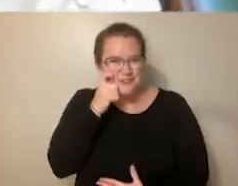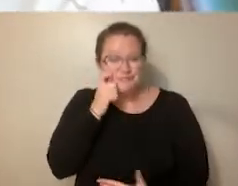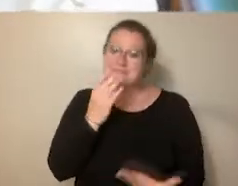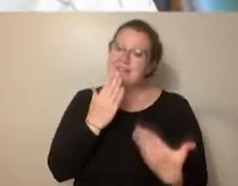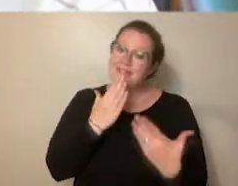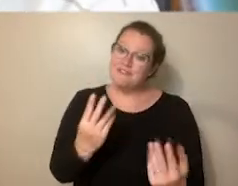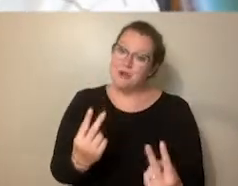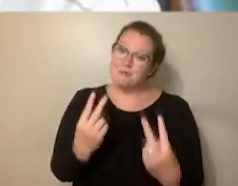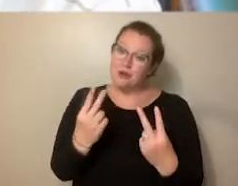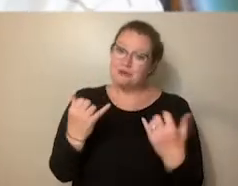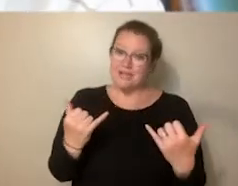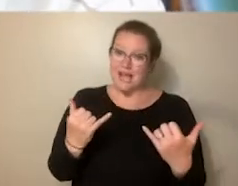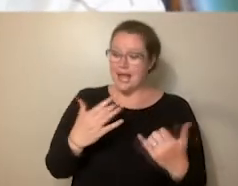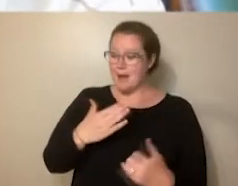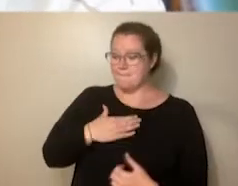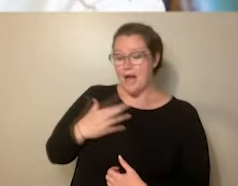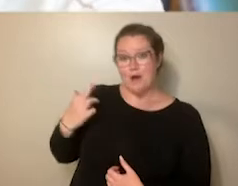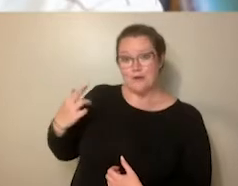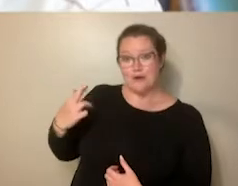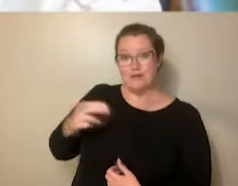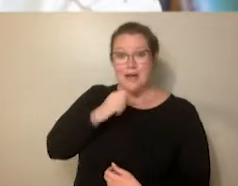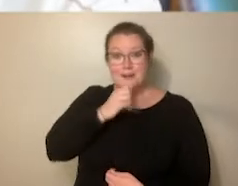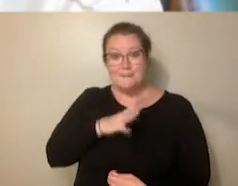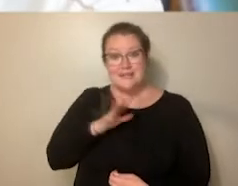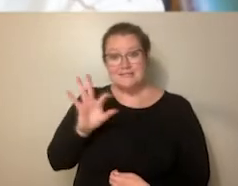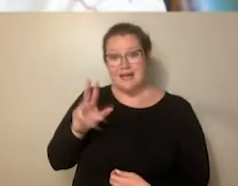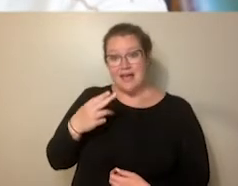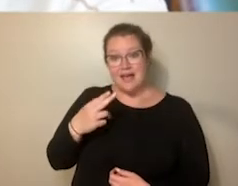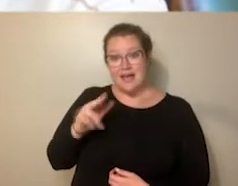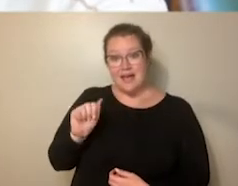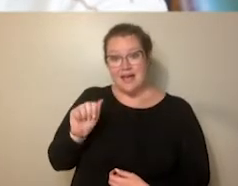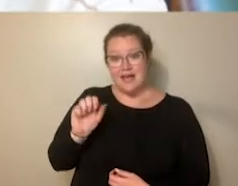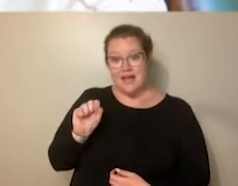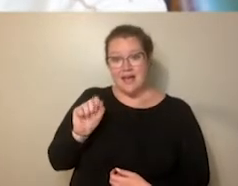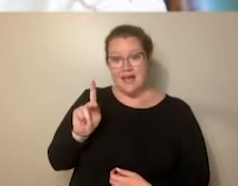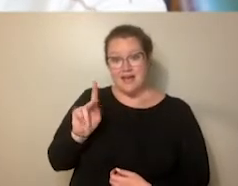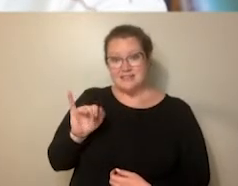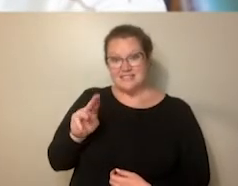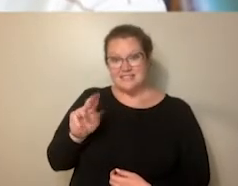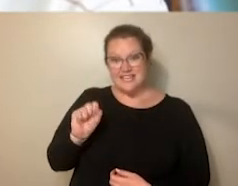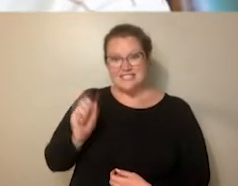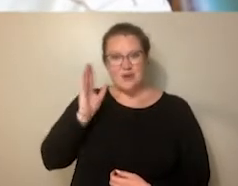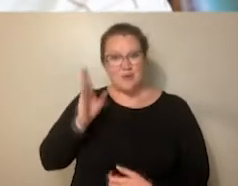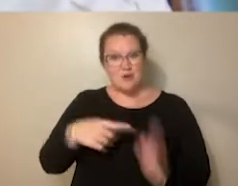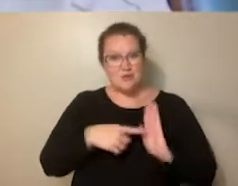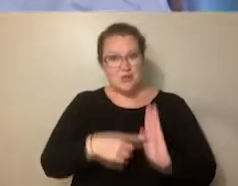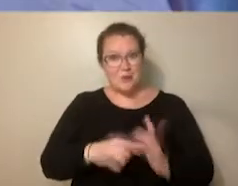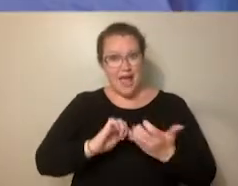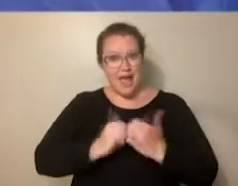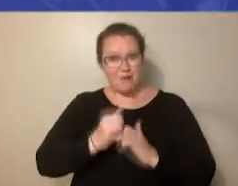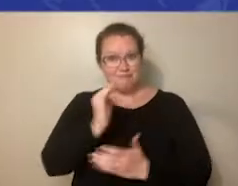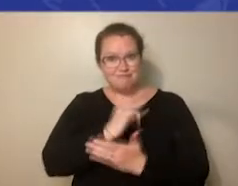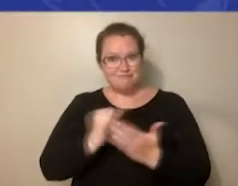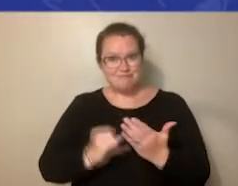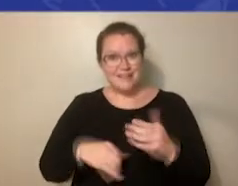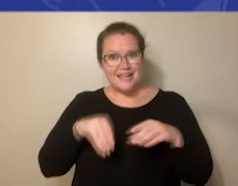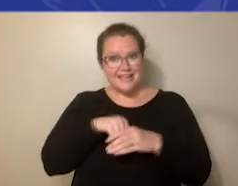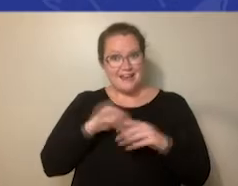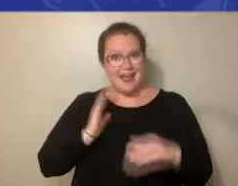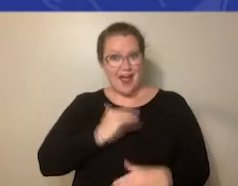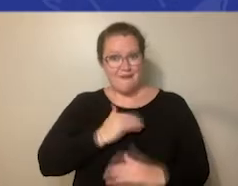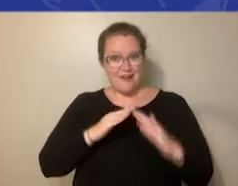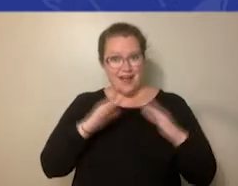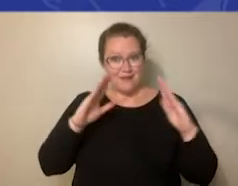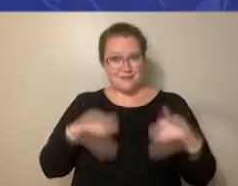joining me today. My good friend, Mrs. Haskins, is getting ready to show us how to bring the book to life in our own house.